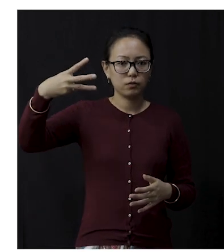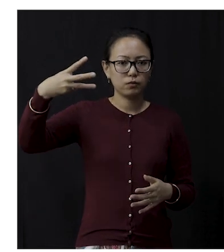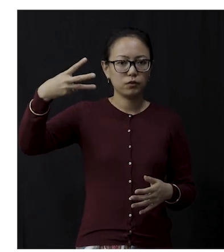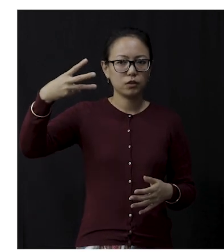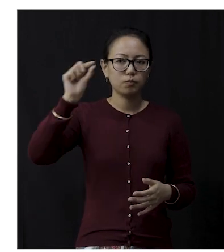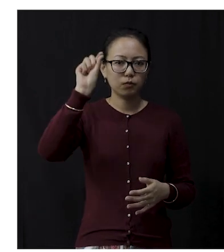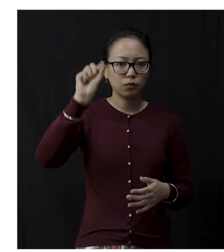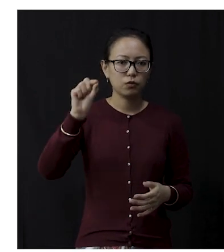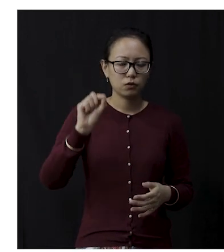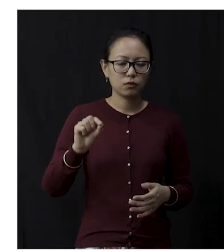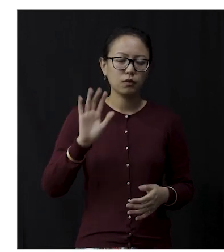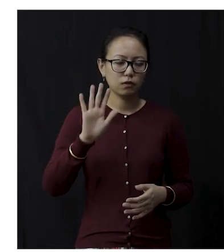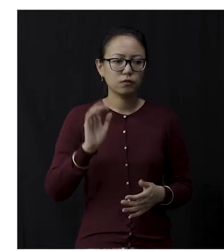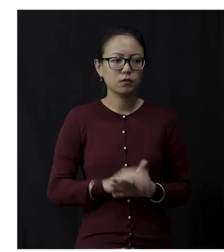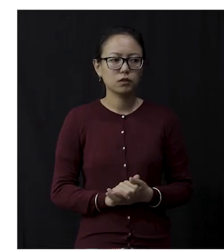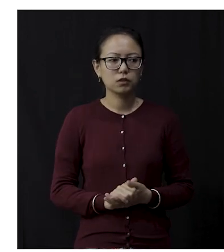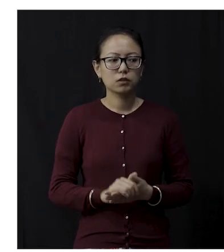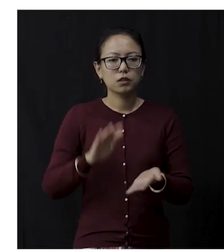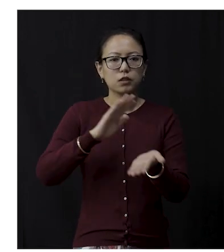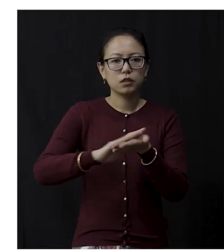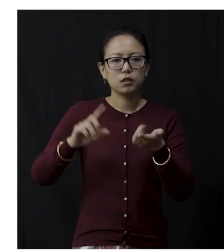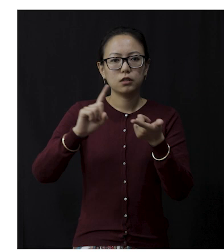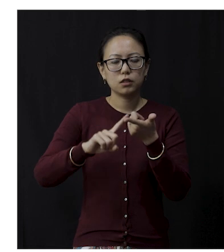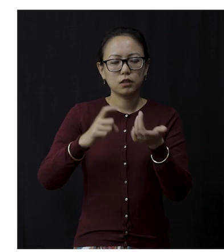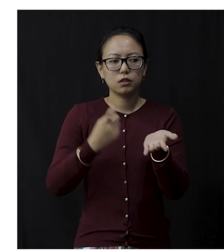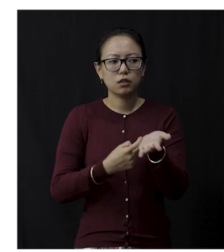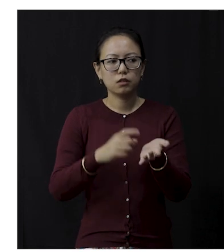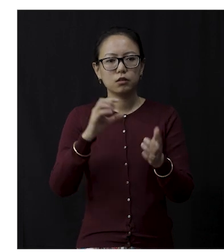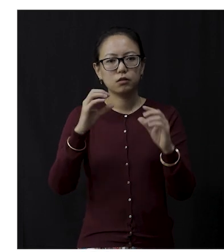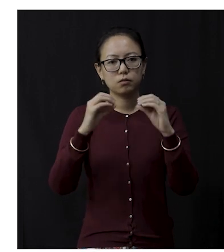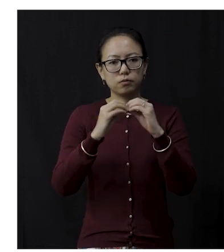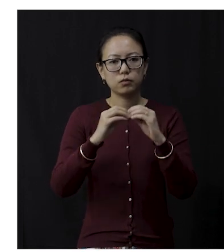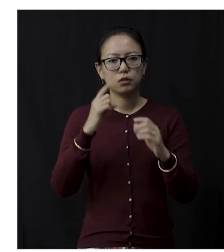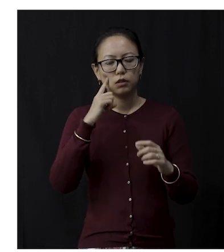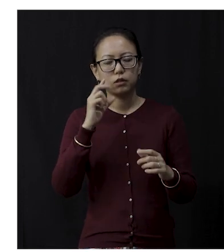H E R B I V